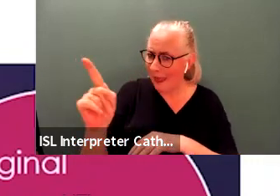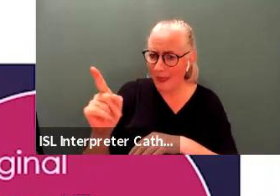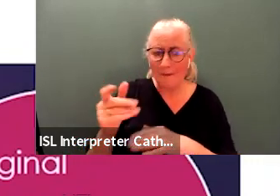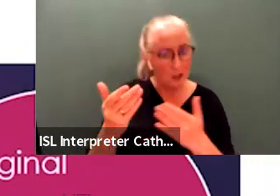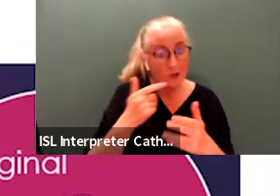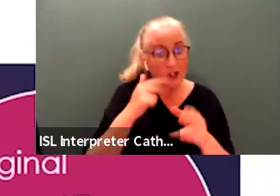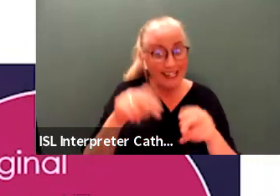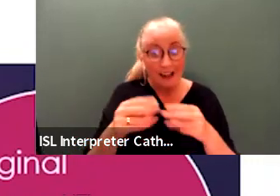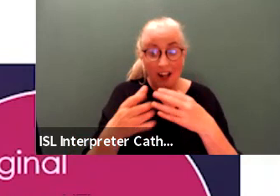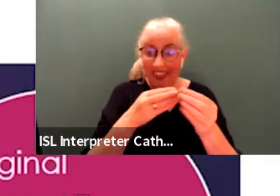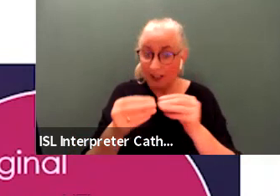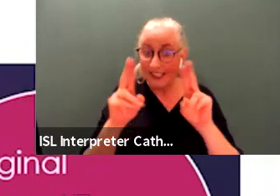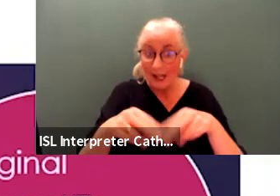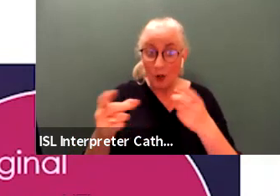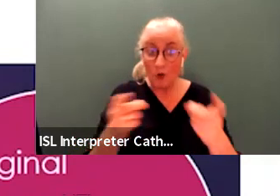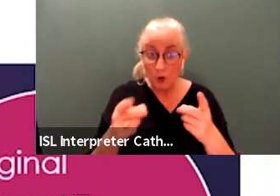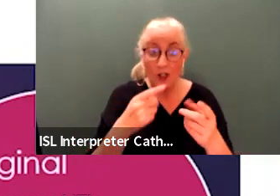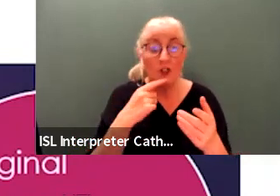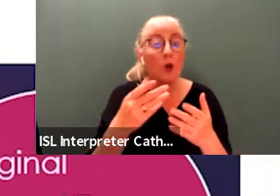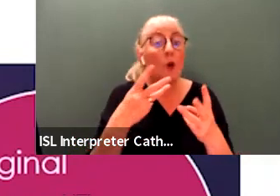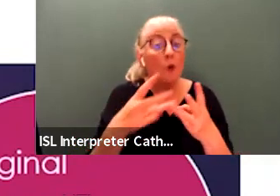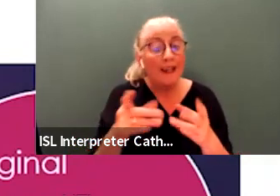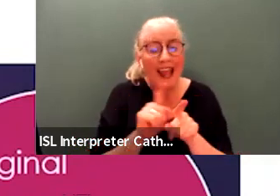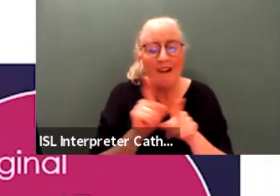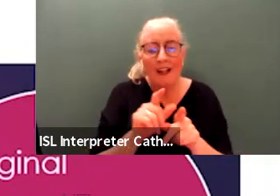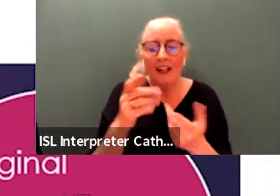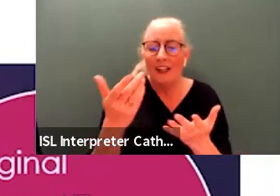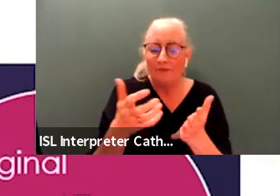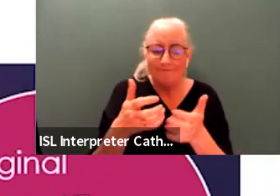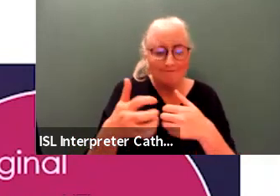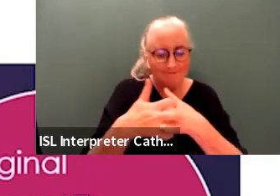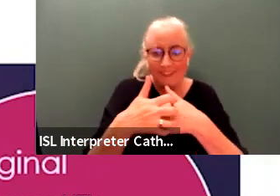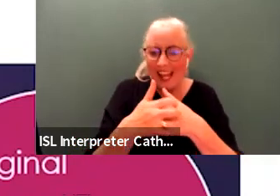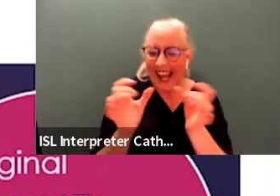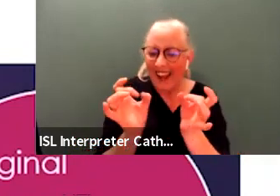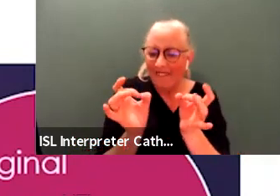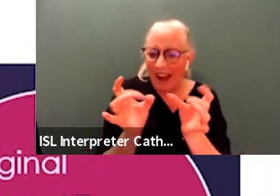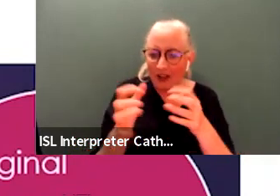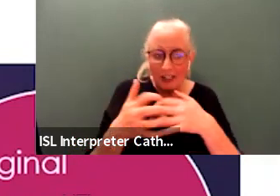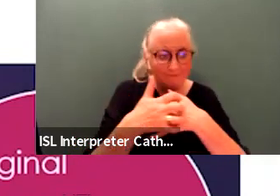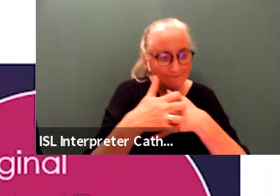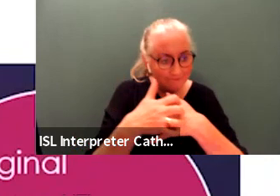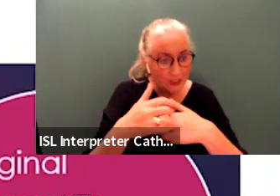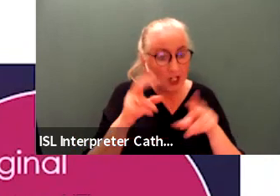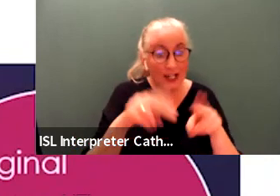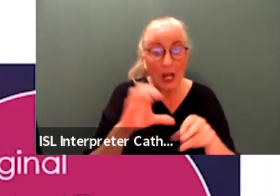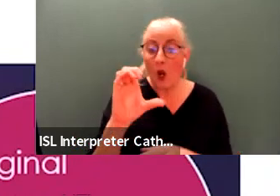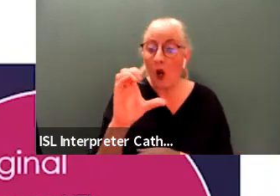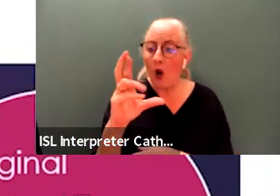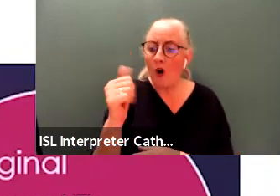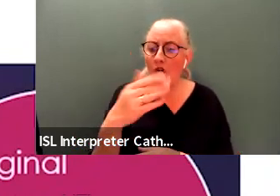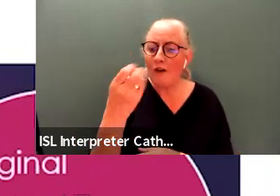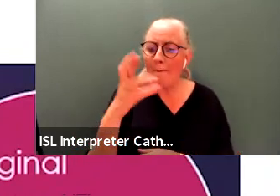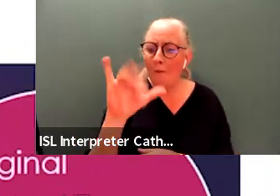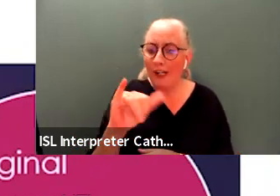to help. With urinary tract infections, making sure you're looking at your good fluid intake. Cranberry juice can be nice as a preventative